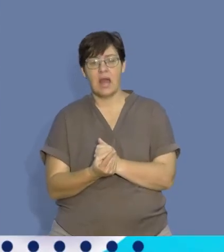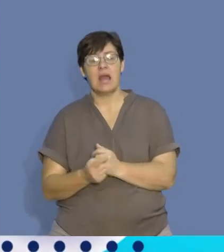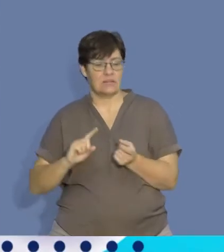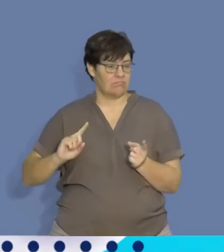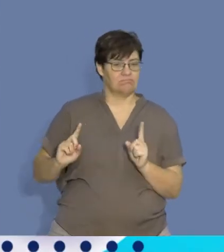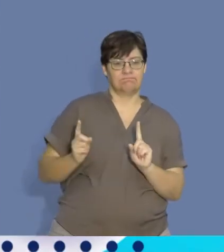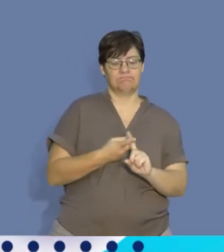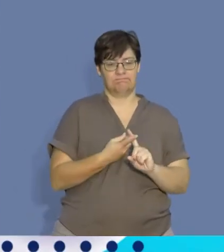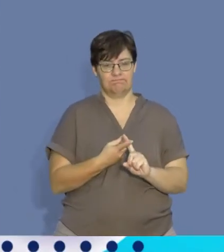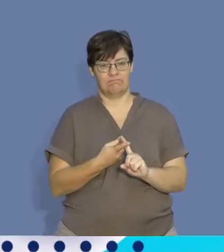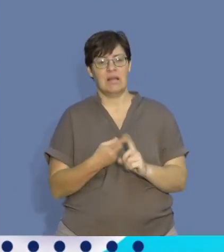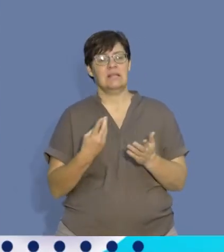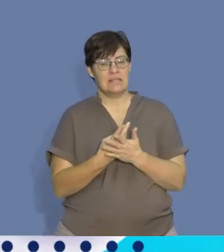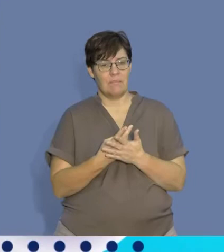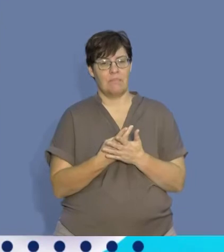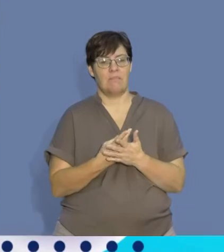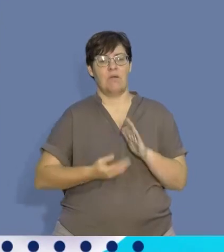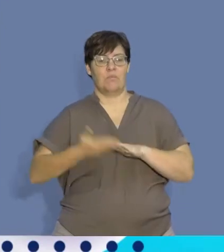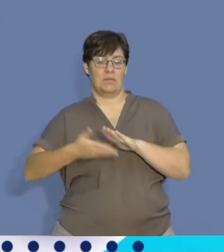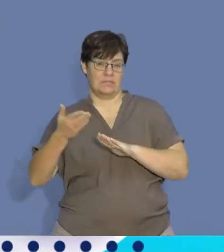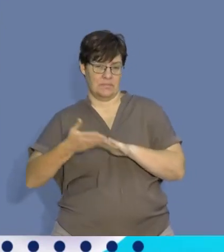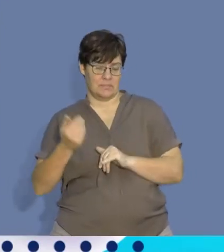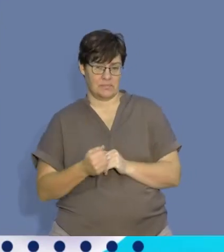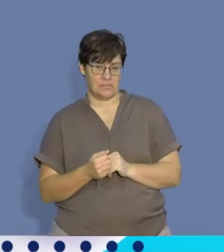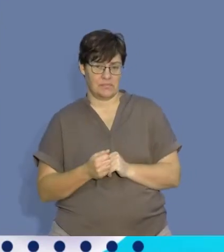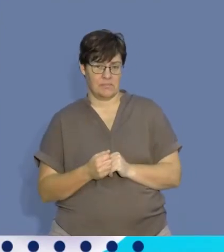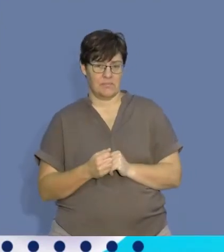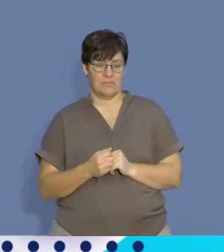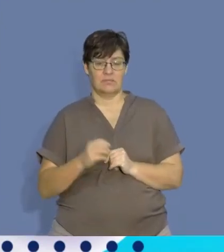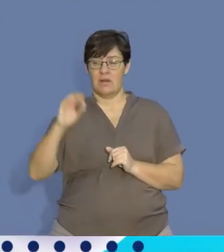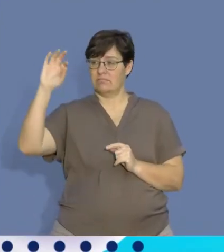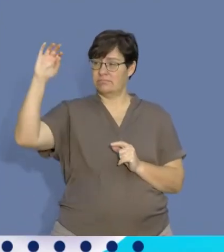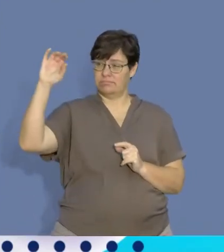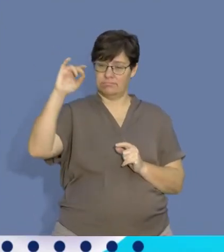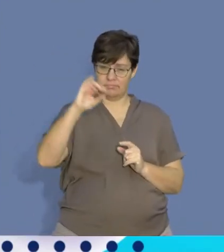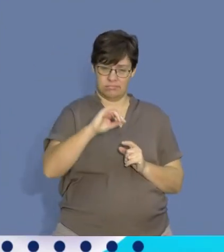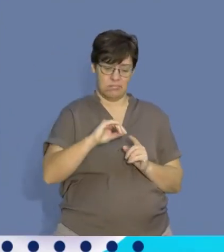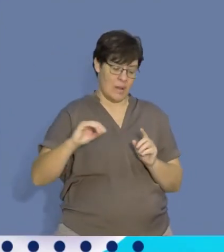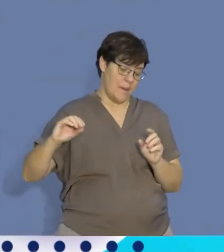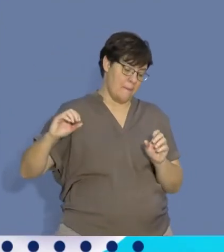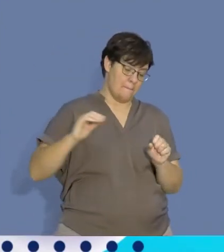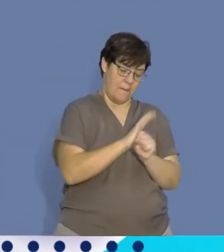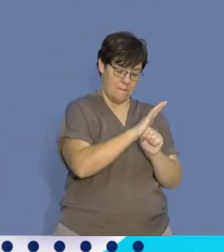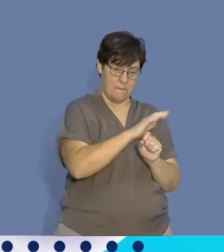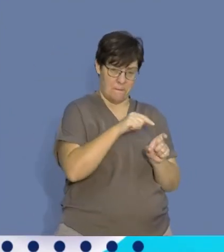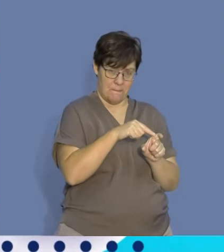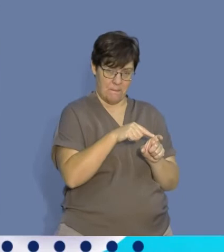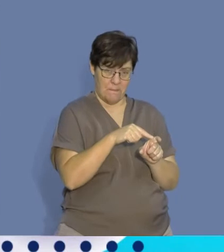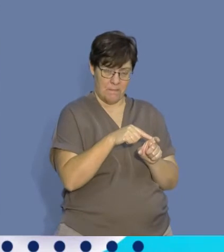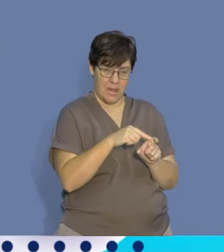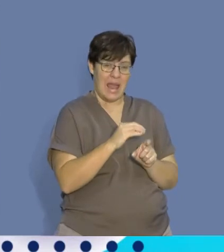like momentum. A particle is coming, hitting the electron with